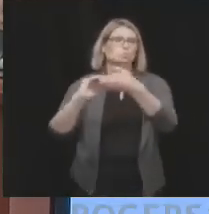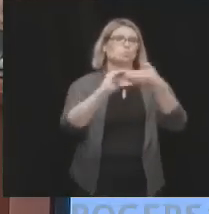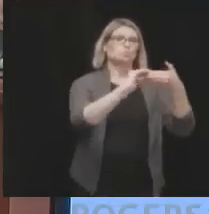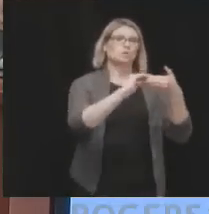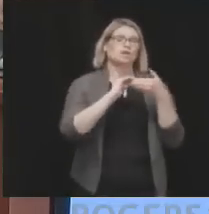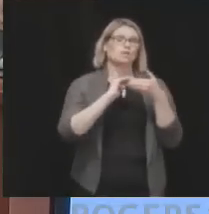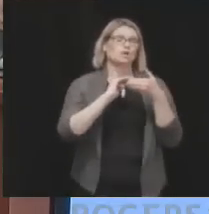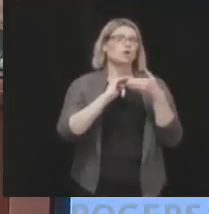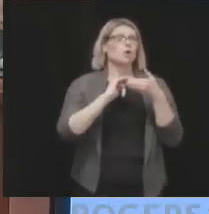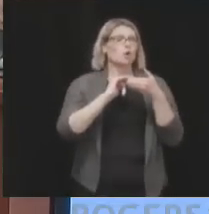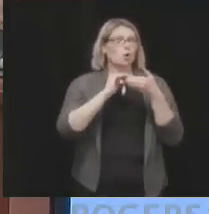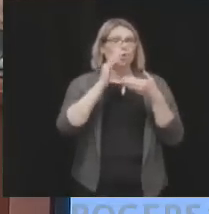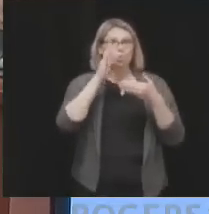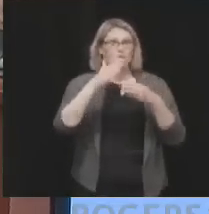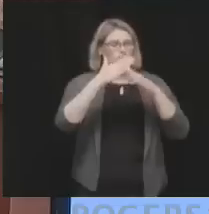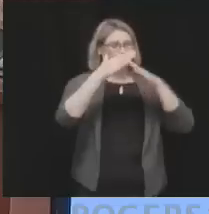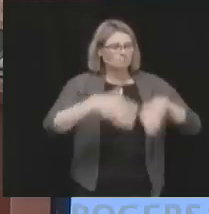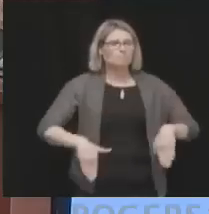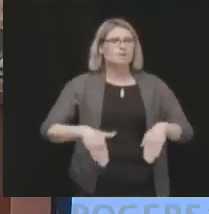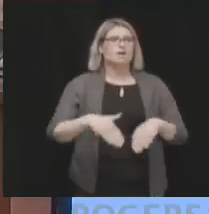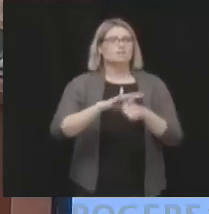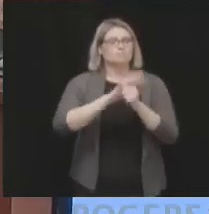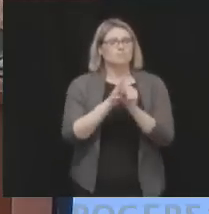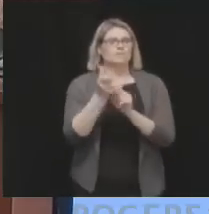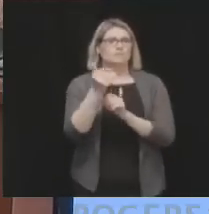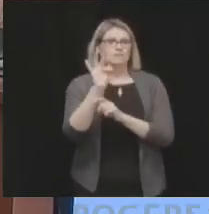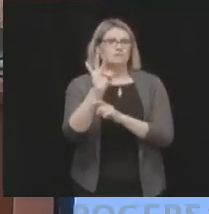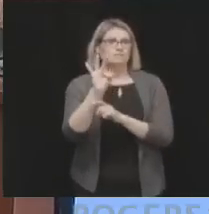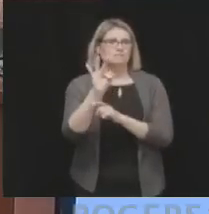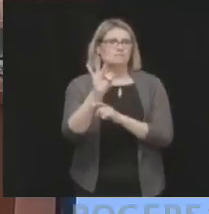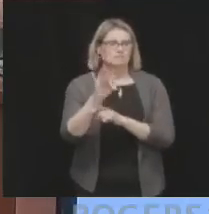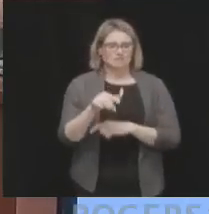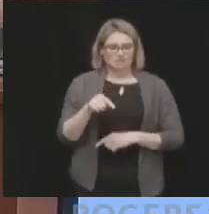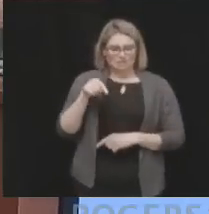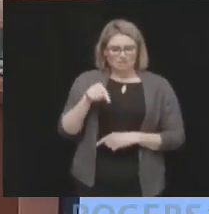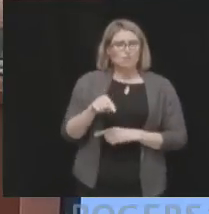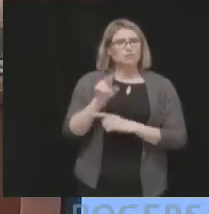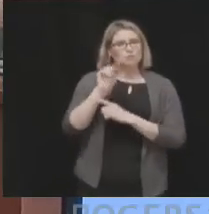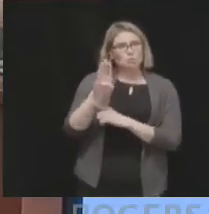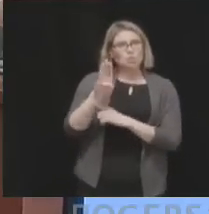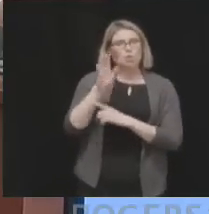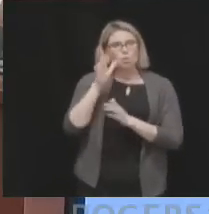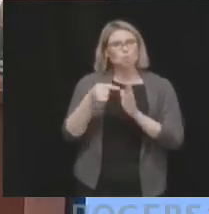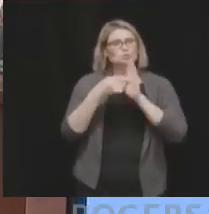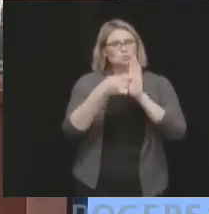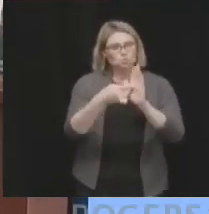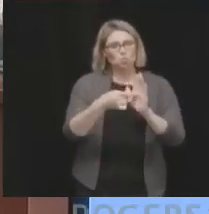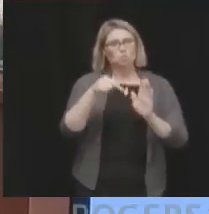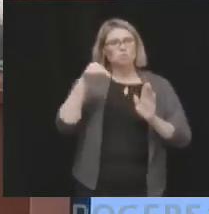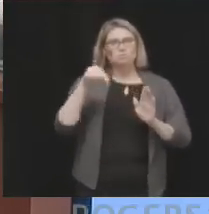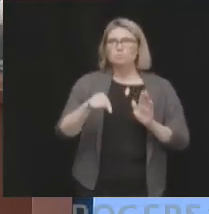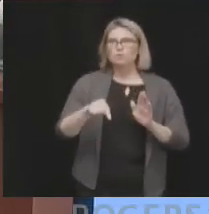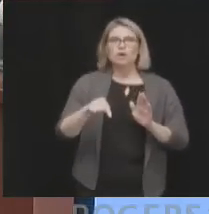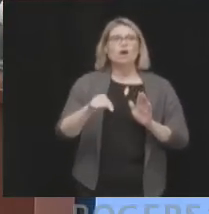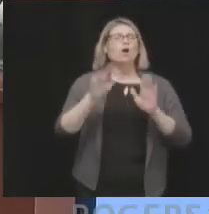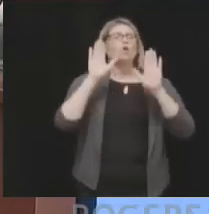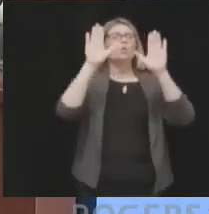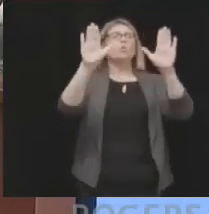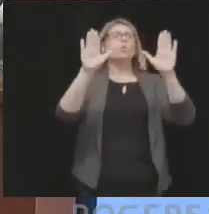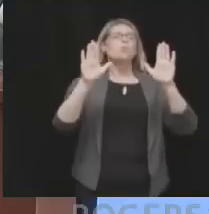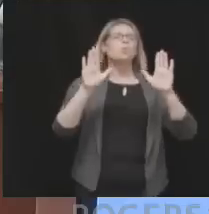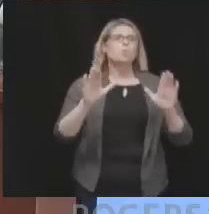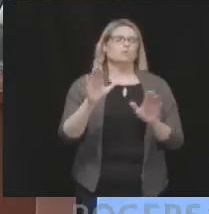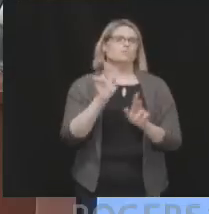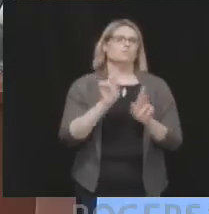Thank you all. I want to begin by stressing the fact that we're leading the nation in terms of our